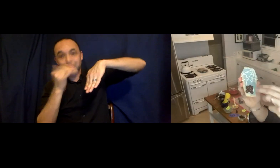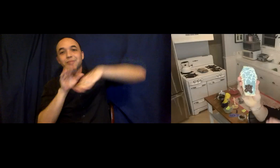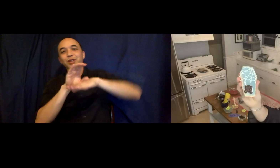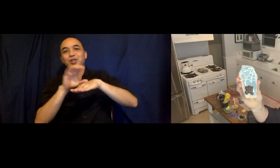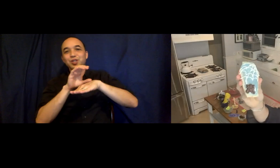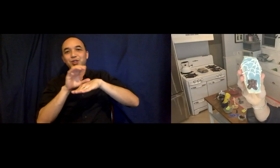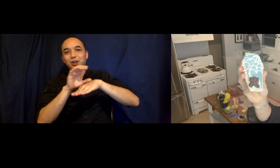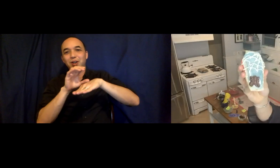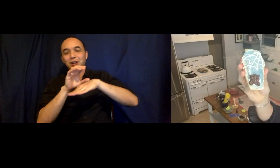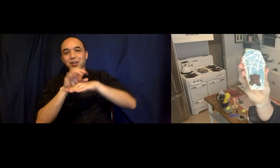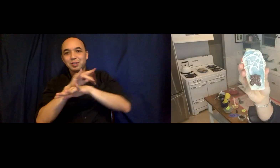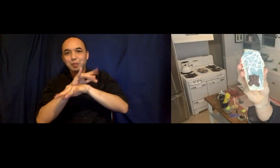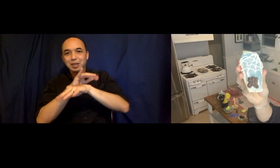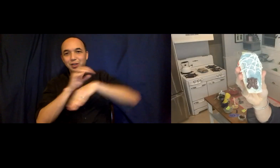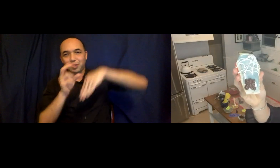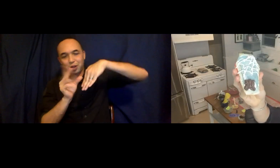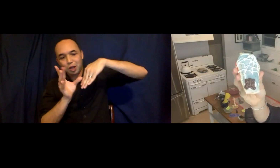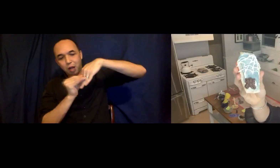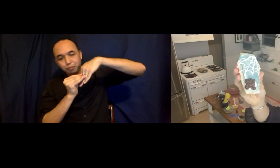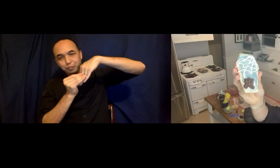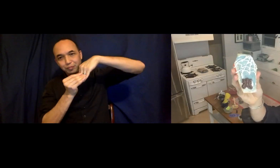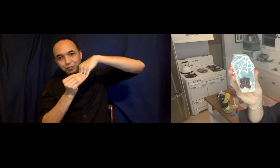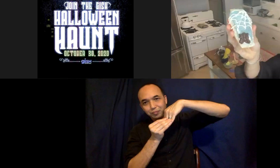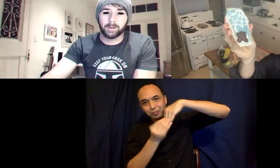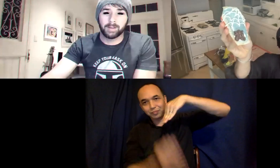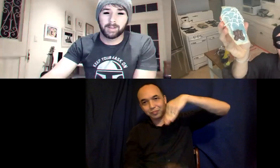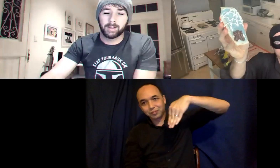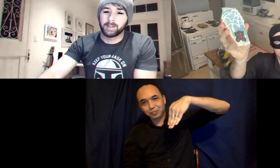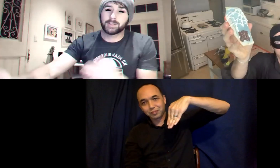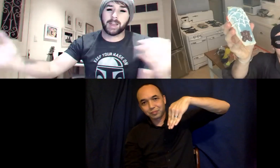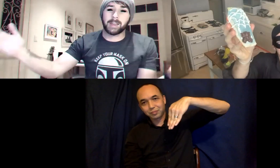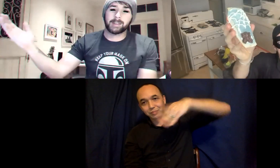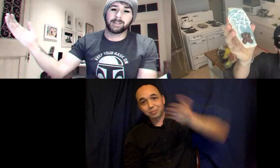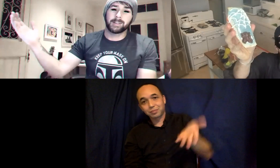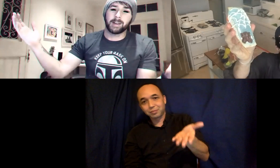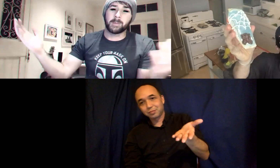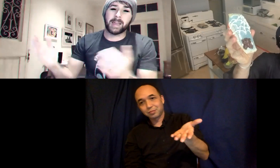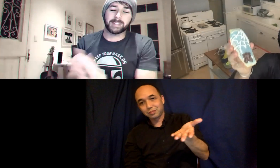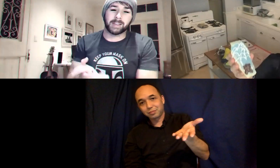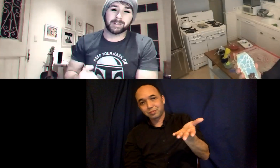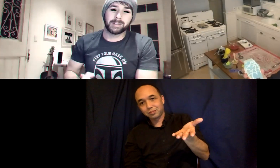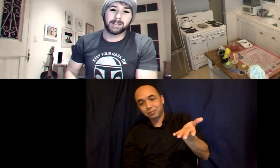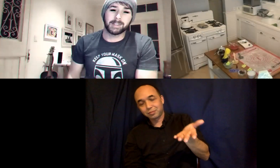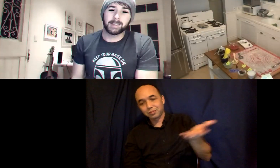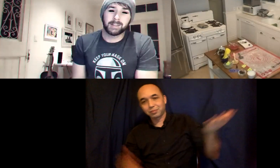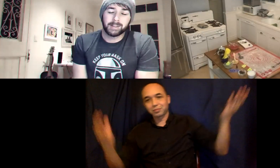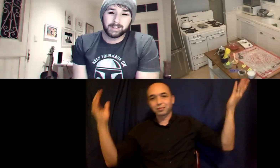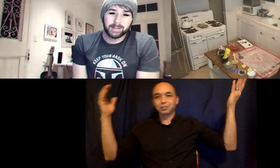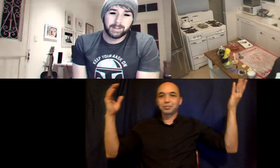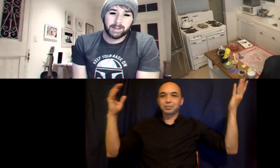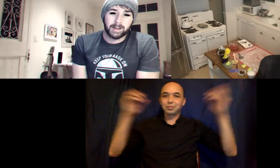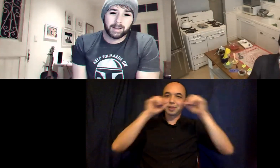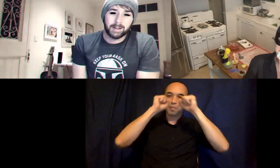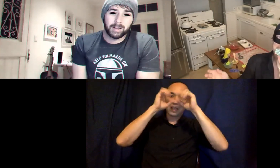spiders so he can dangle from his web. Wow. There you go. Jake, amazing.